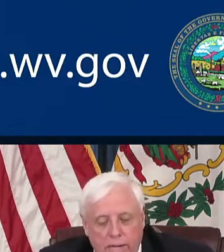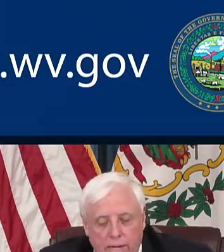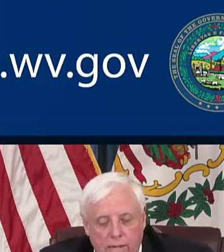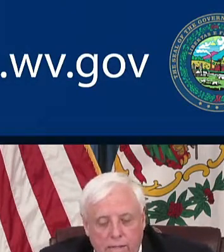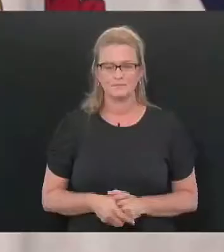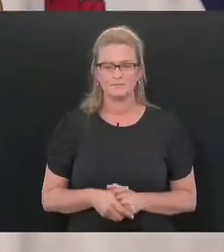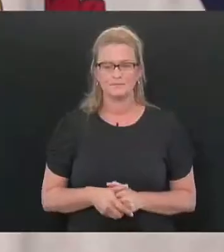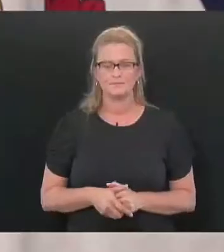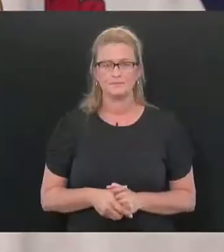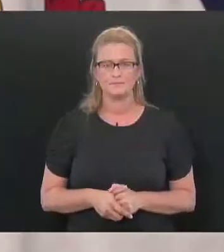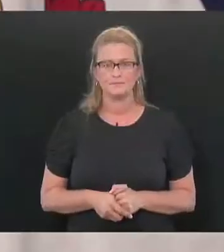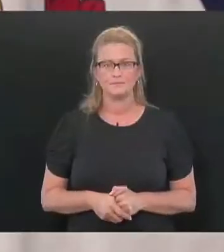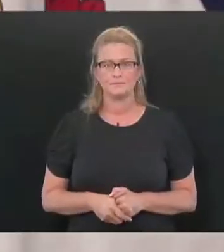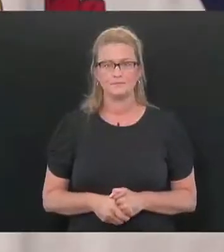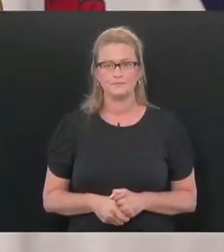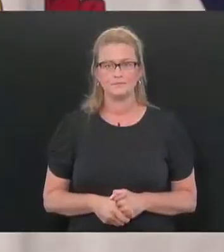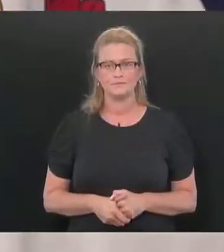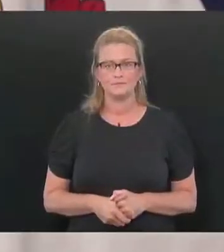Okay.